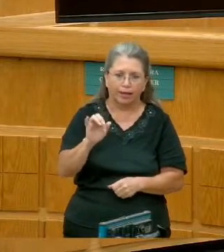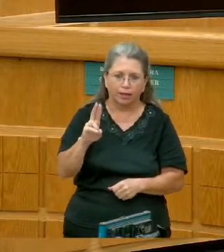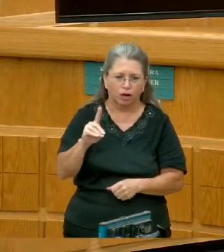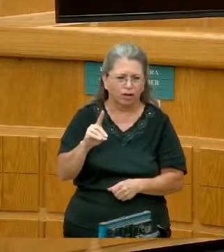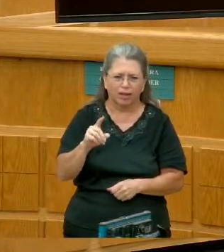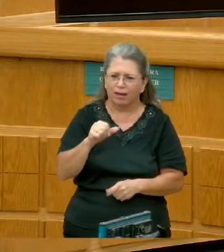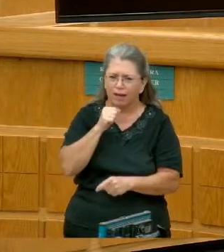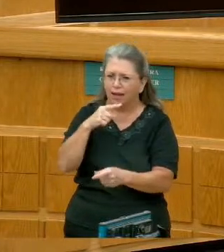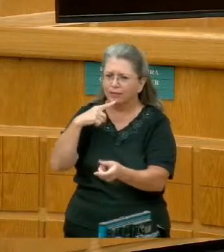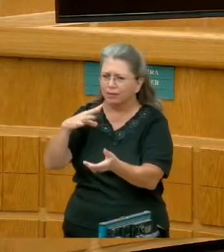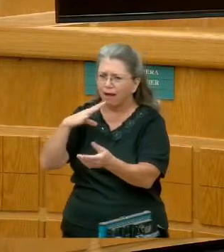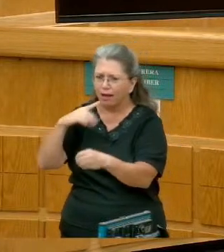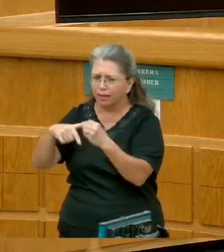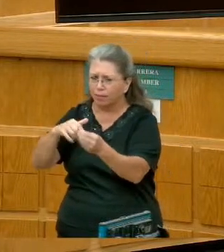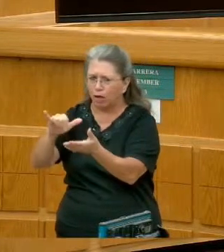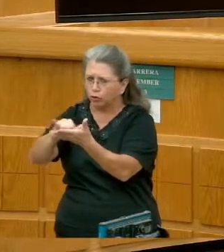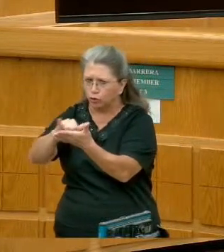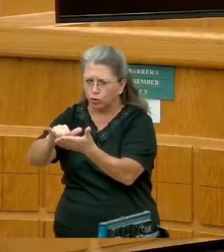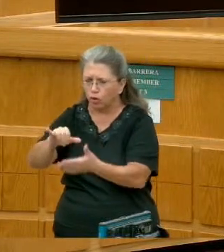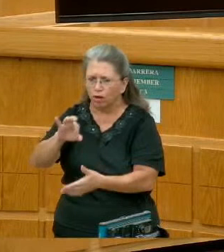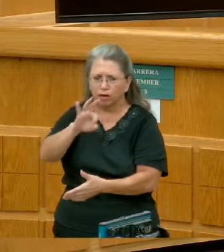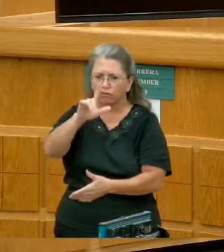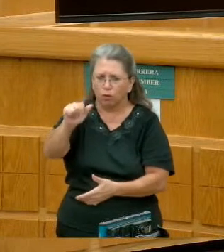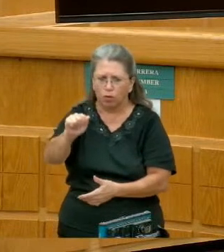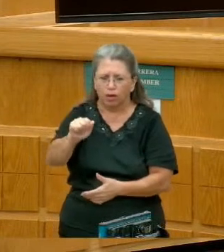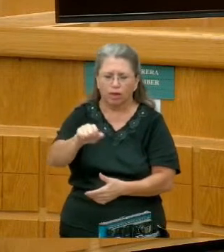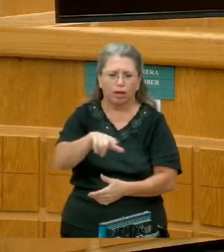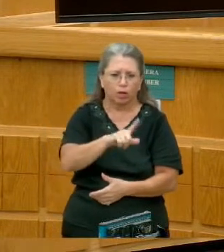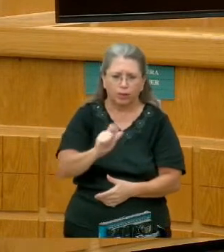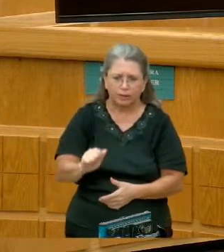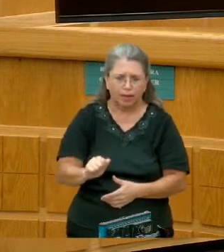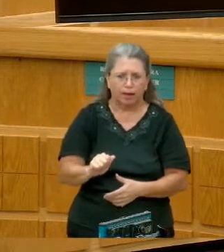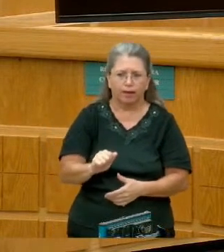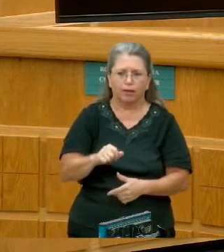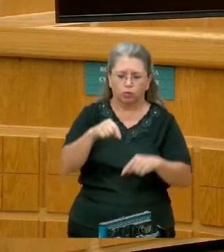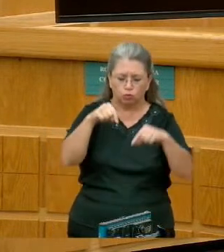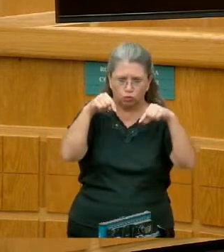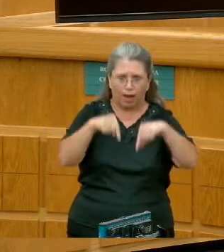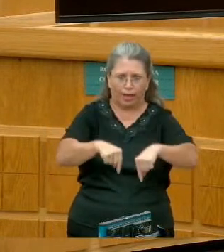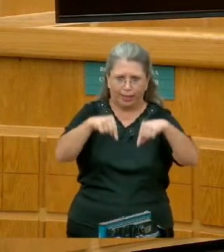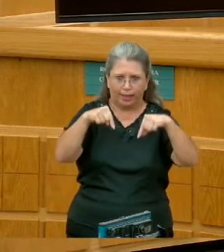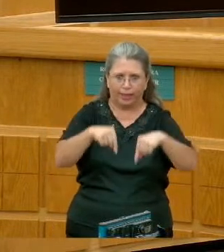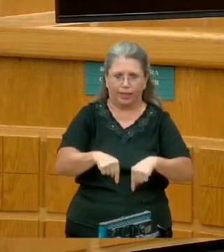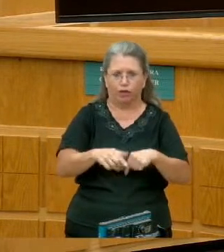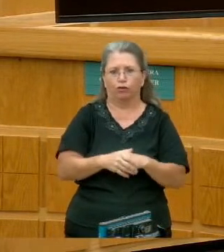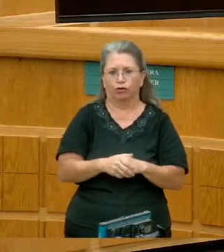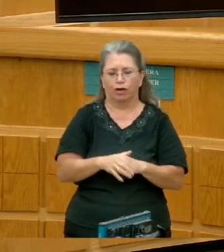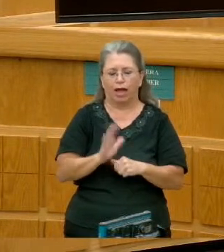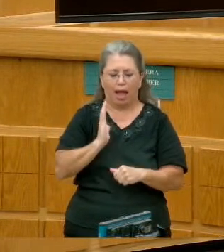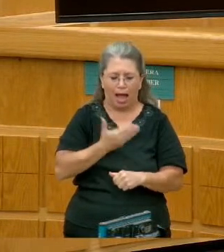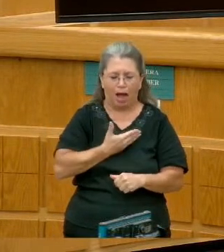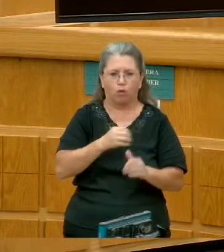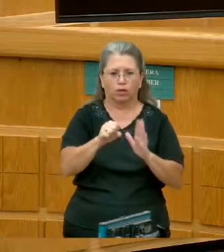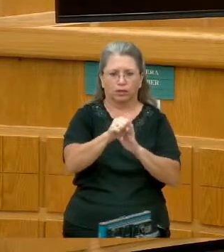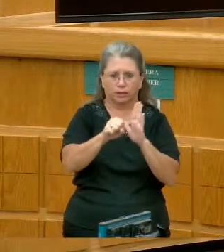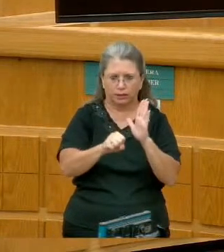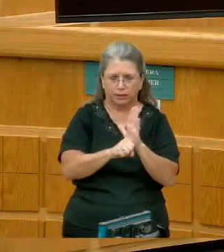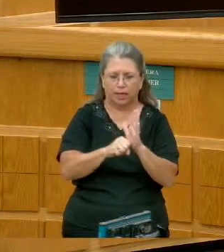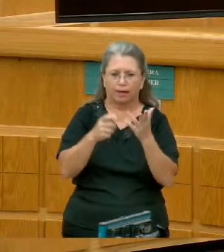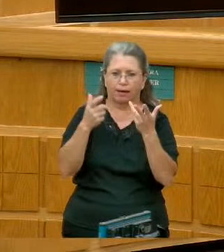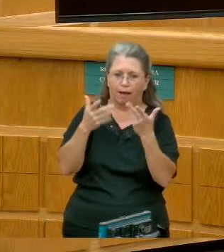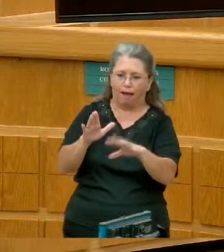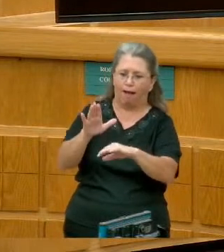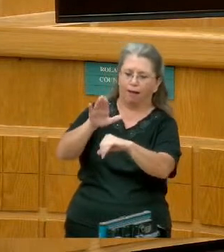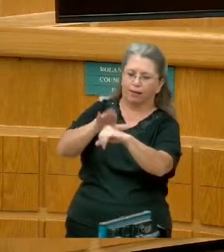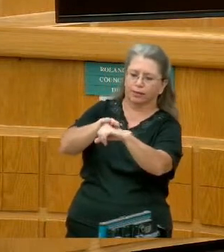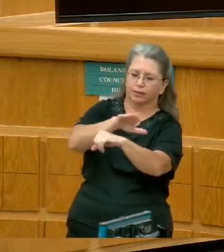York, not in Florida, not in Louisiana, right here. Right here, our state has called